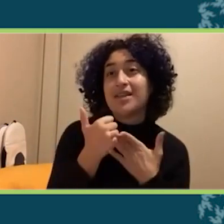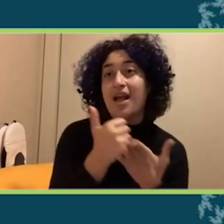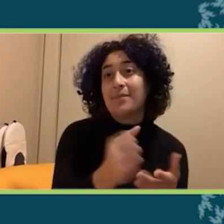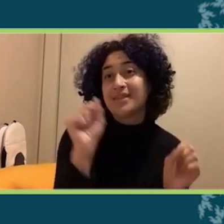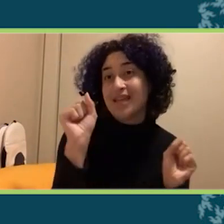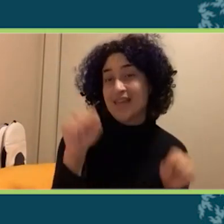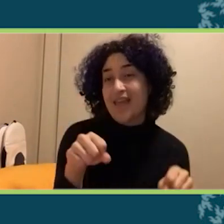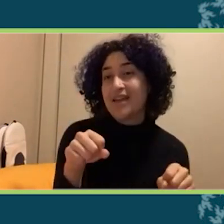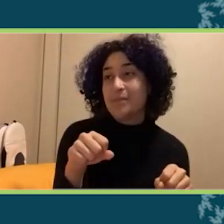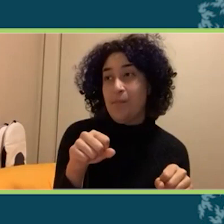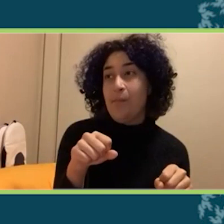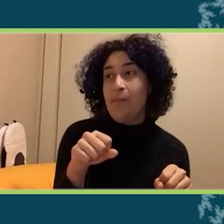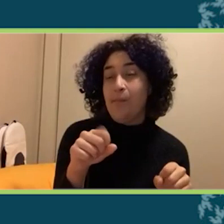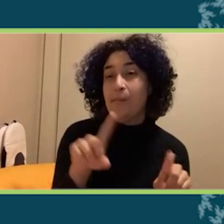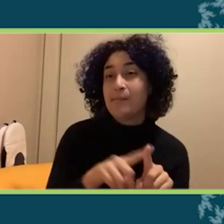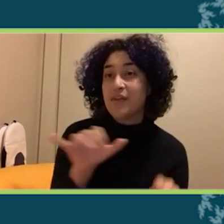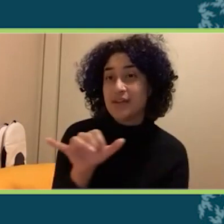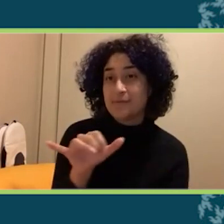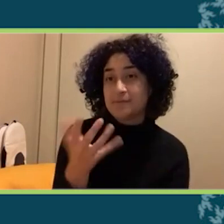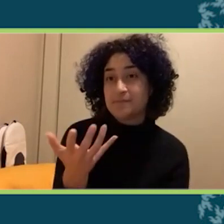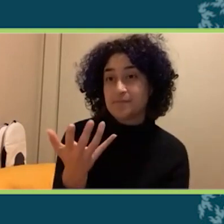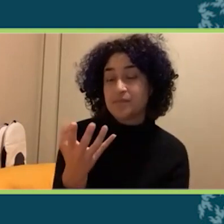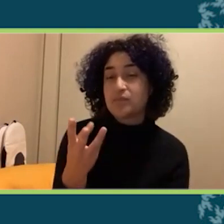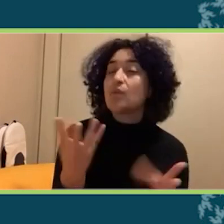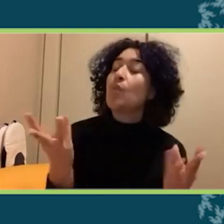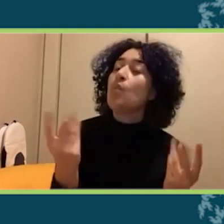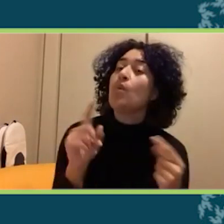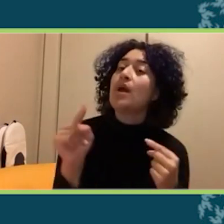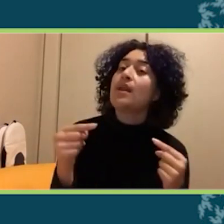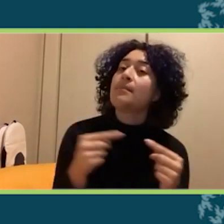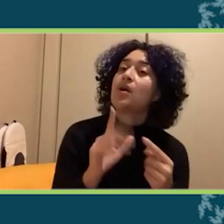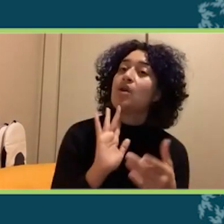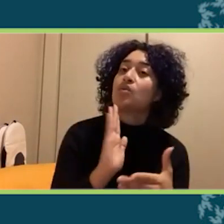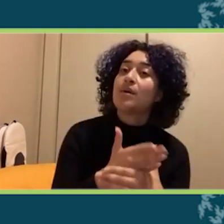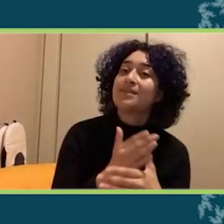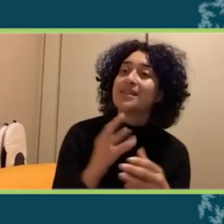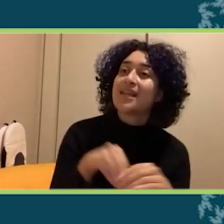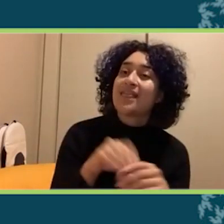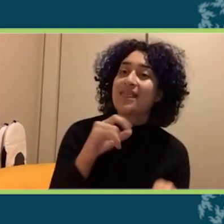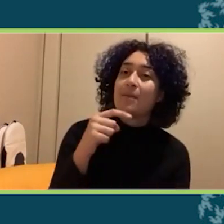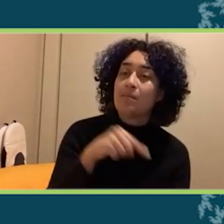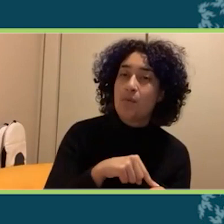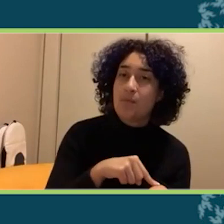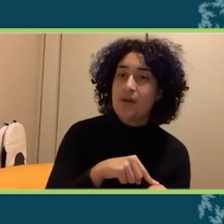situation. But like, what about interrupting in that moment? And like, when